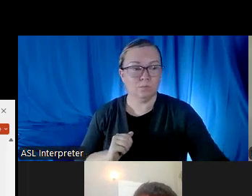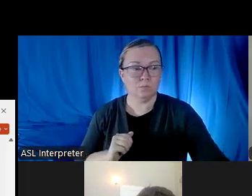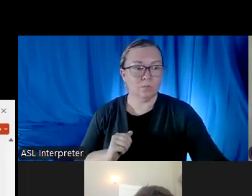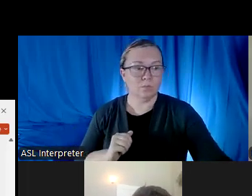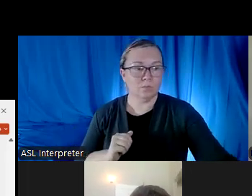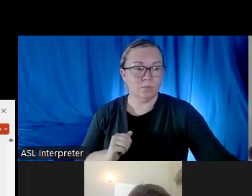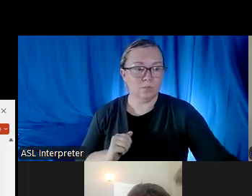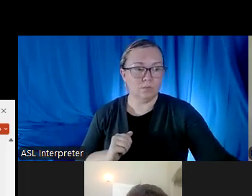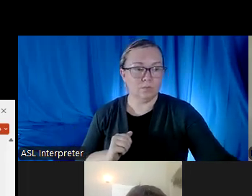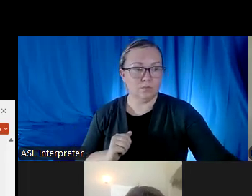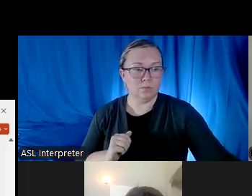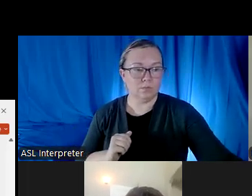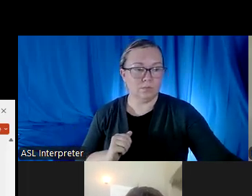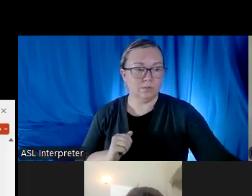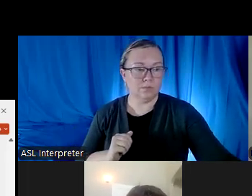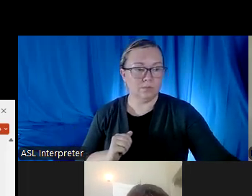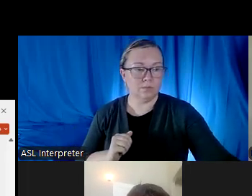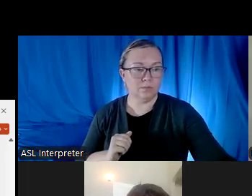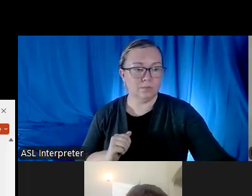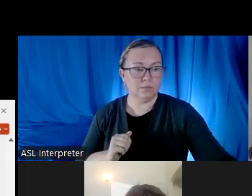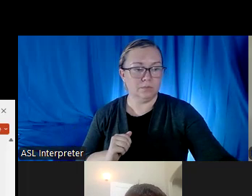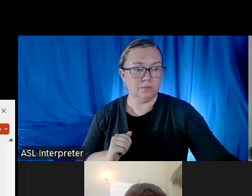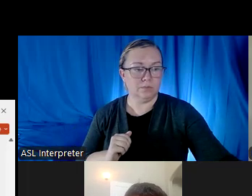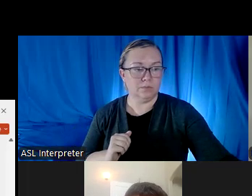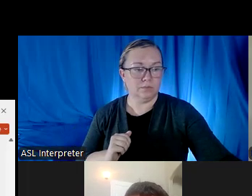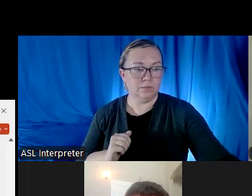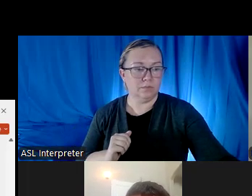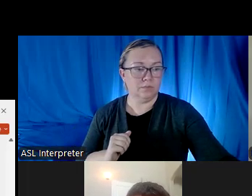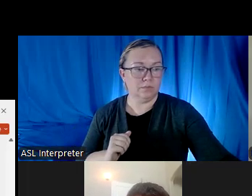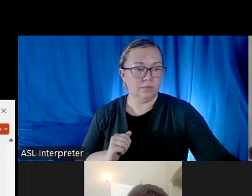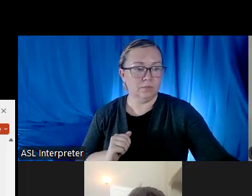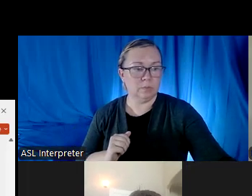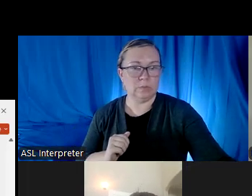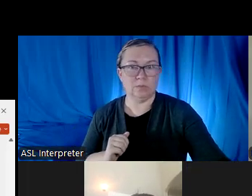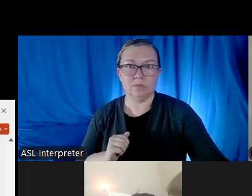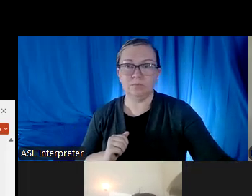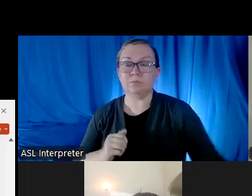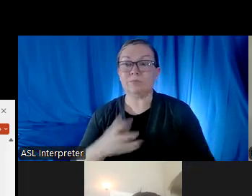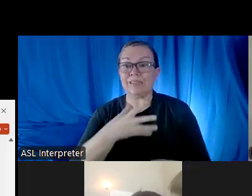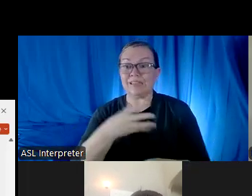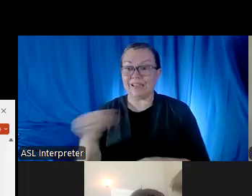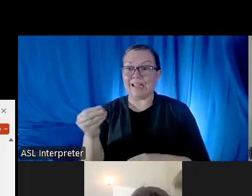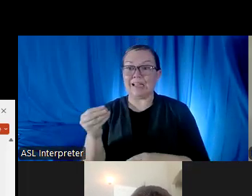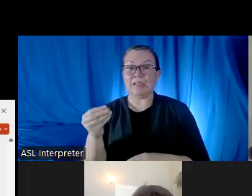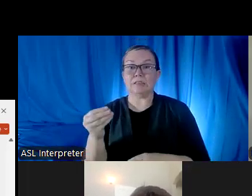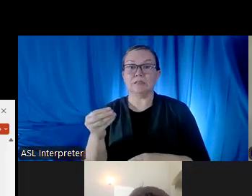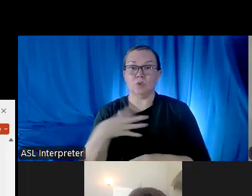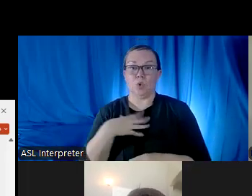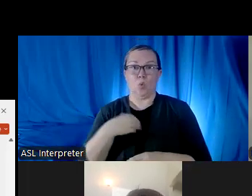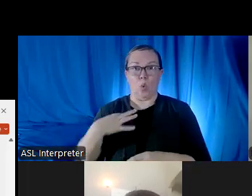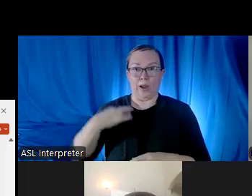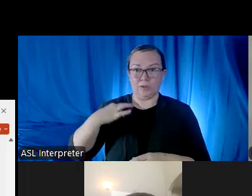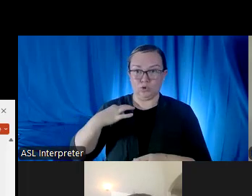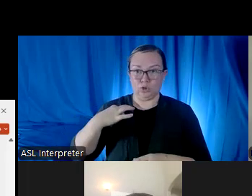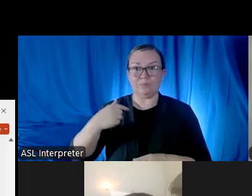And I'm wearing a black kind of polo shirt, cotton polo shirt. I'm in the Civil